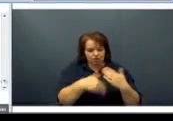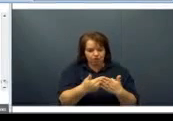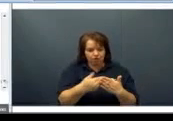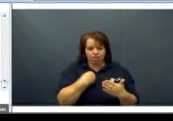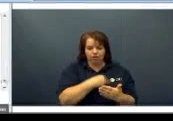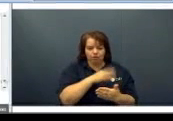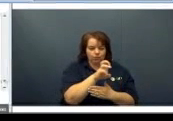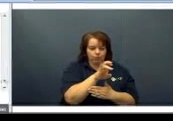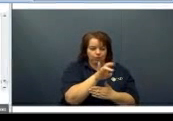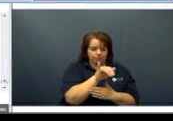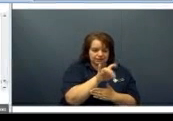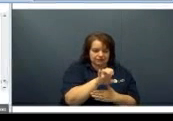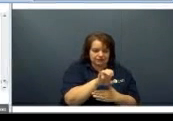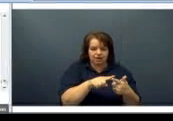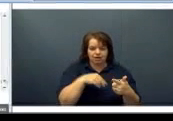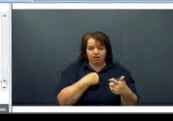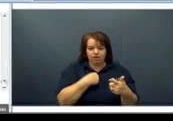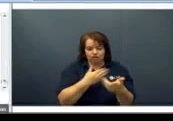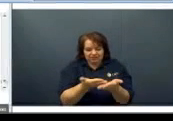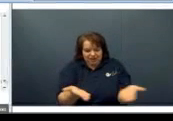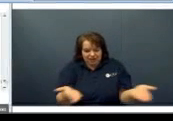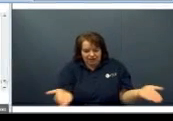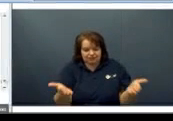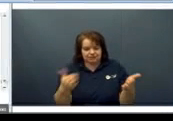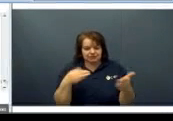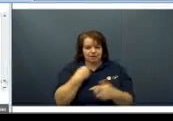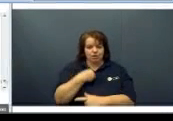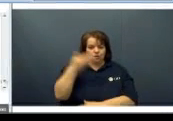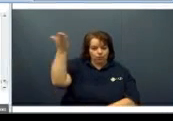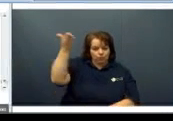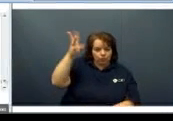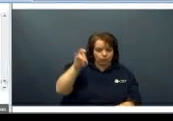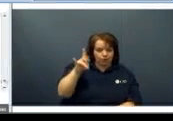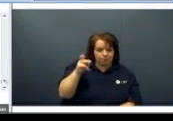sure that all of our devices, all of our websites, all of our